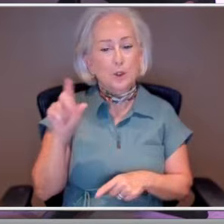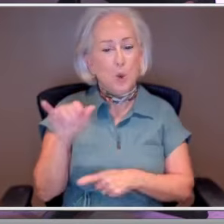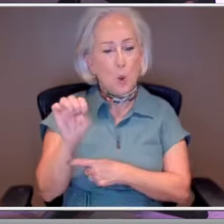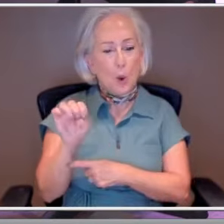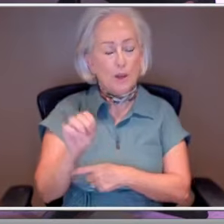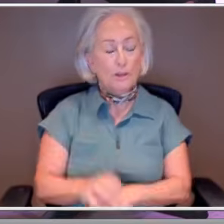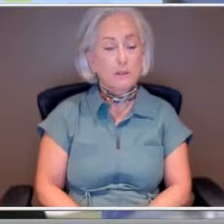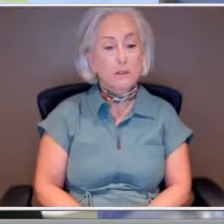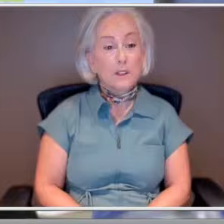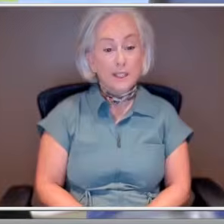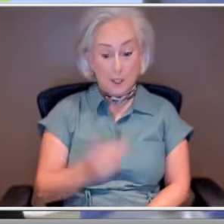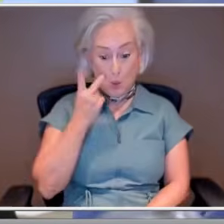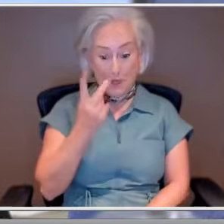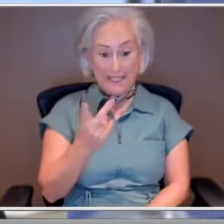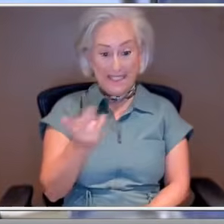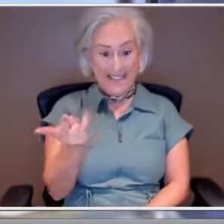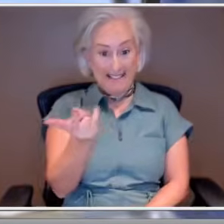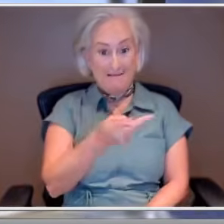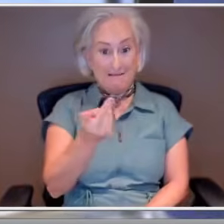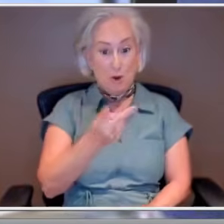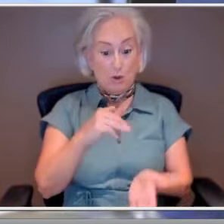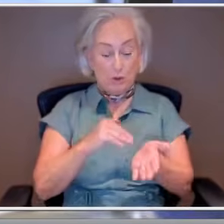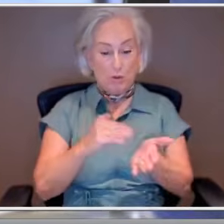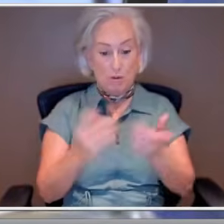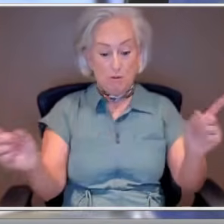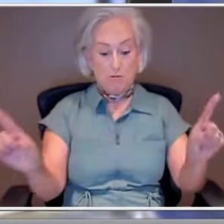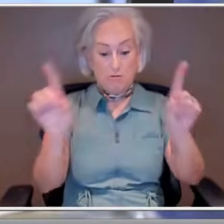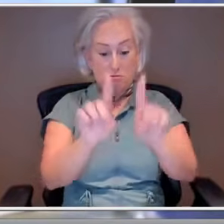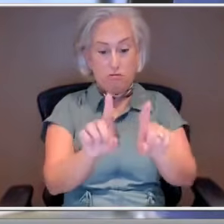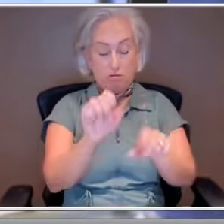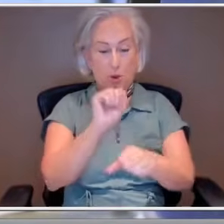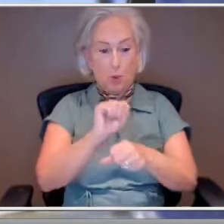doctors working side by side, how do you decide